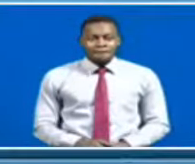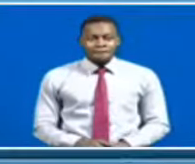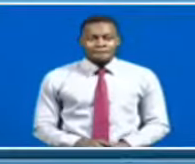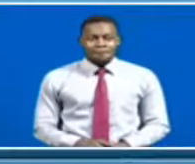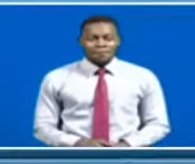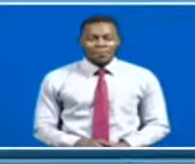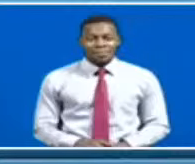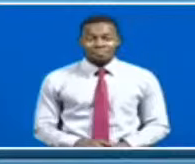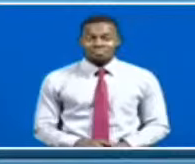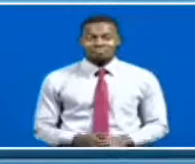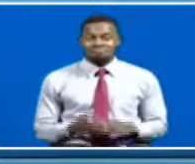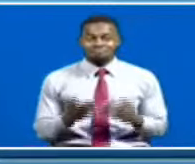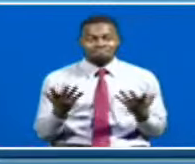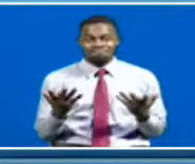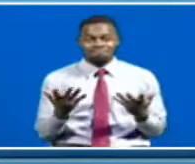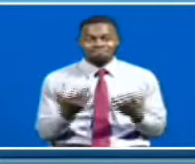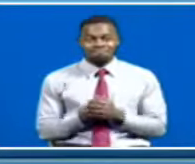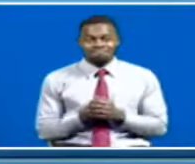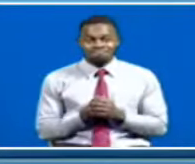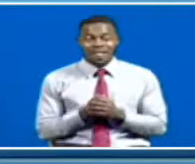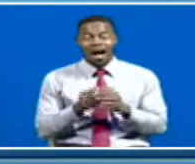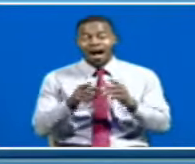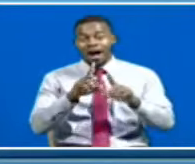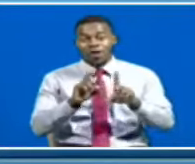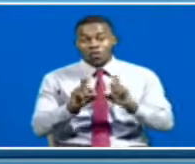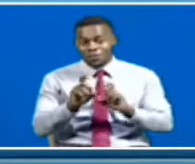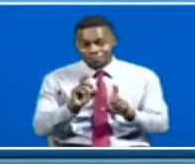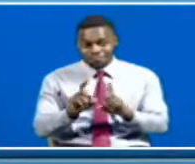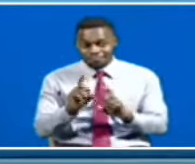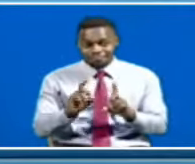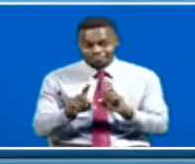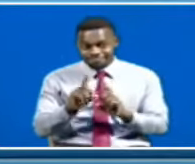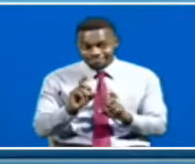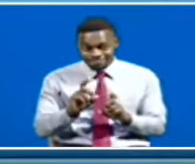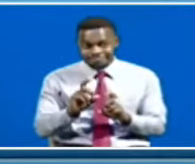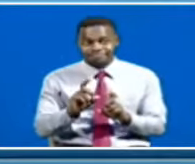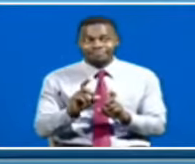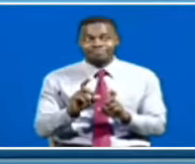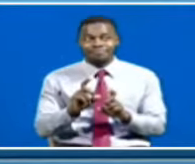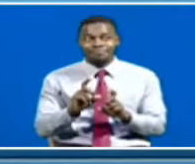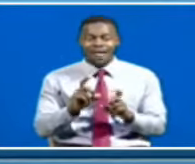So now that is what the High Court had to say concerning that, the government